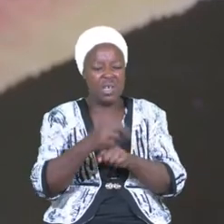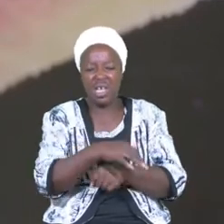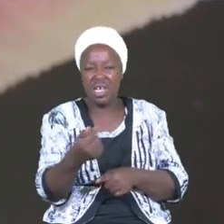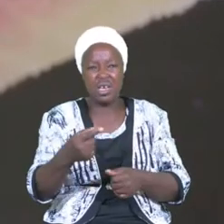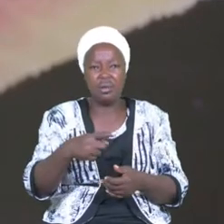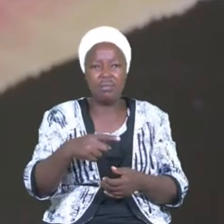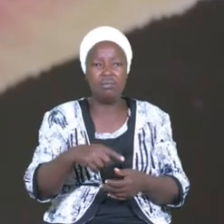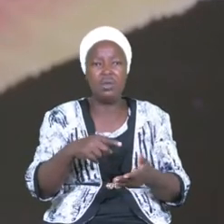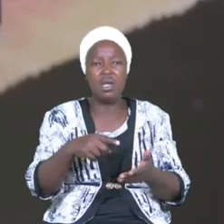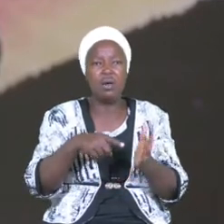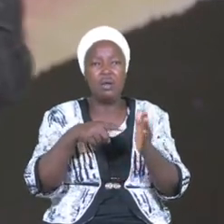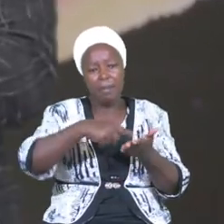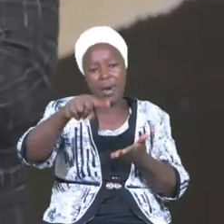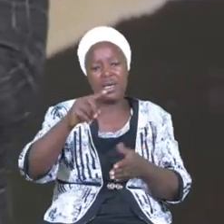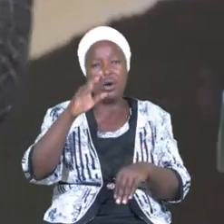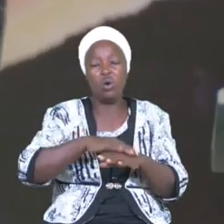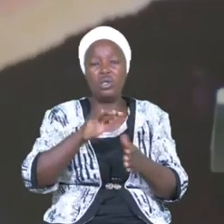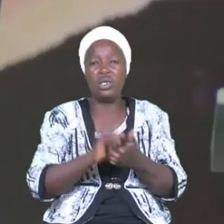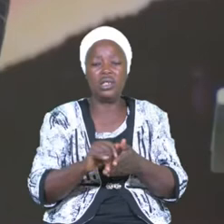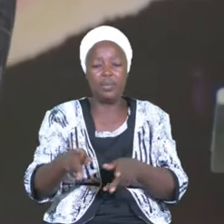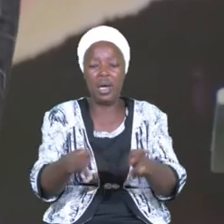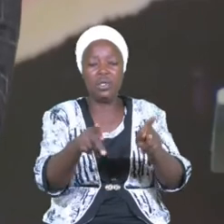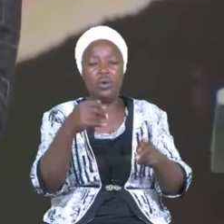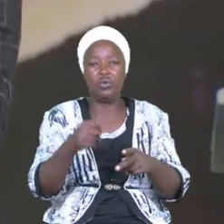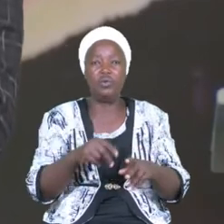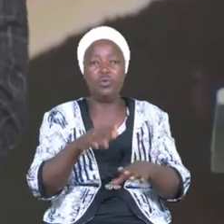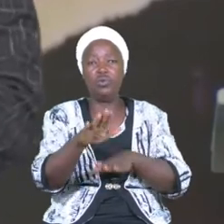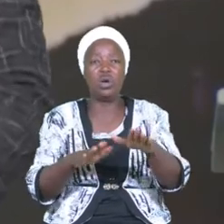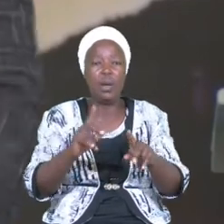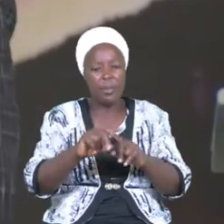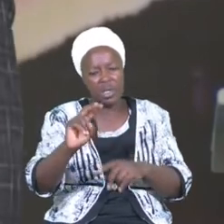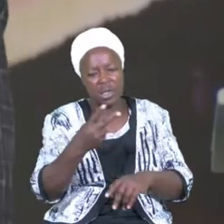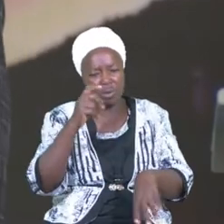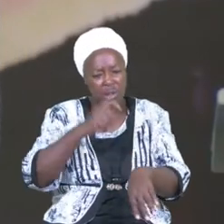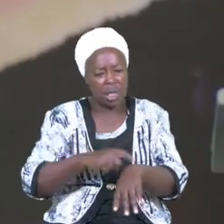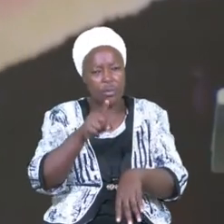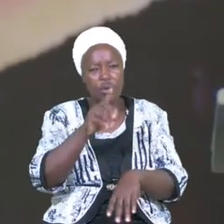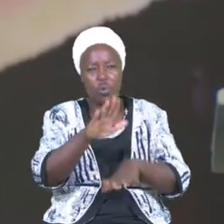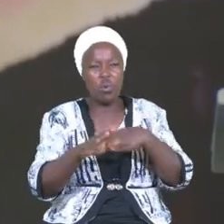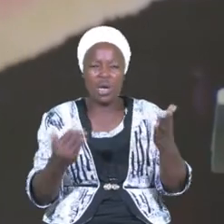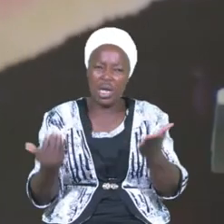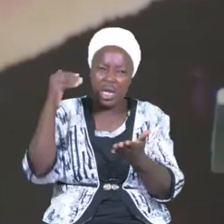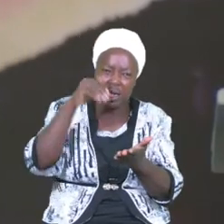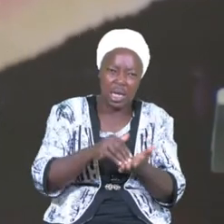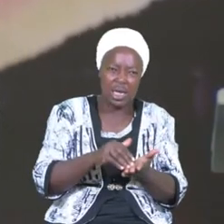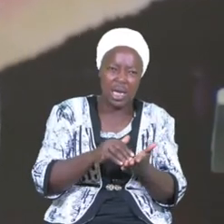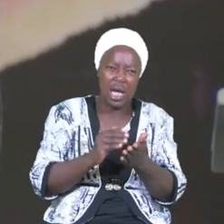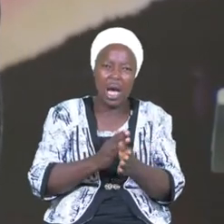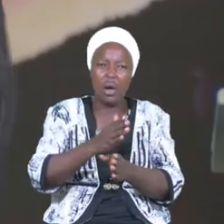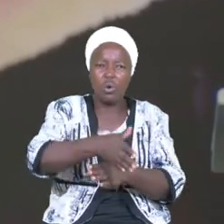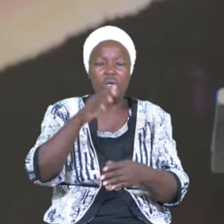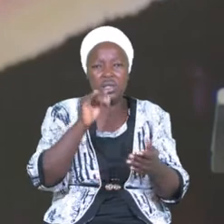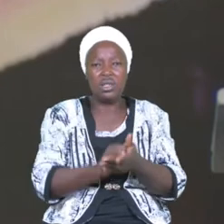you walk. But second time, you walk again across that